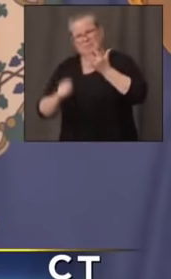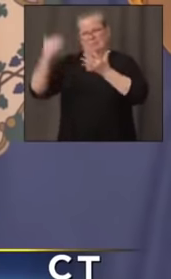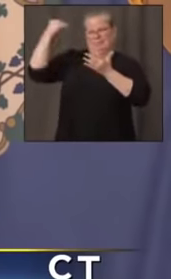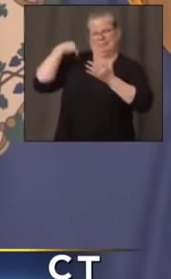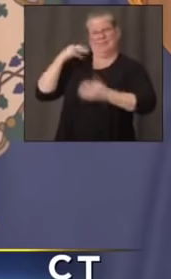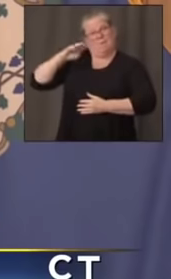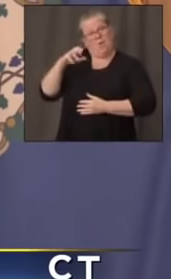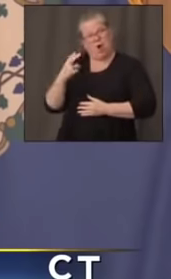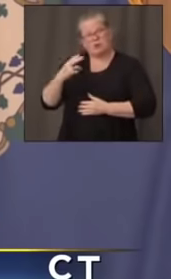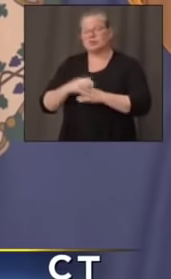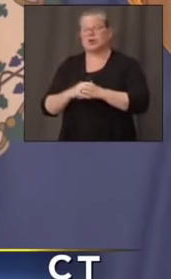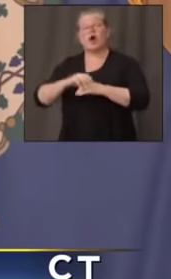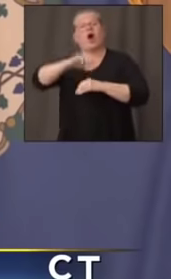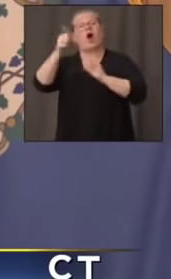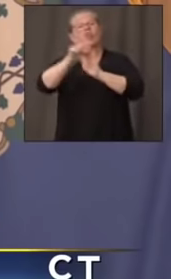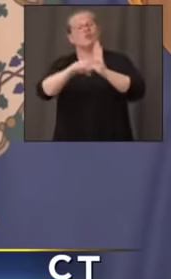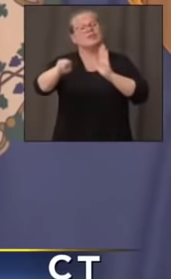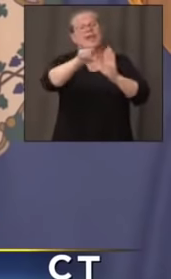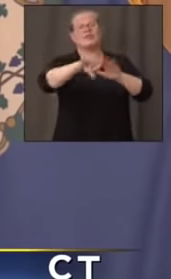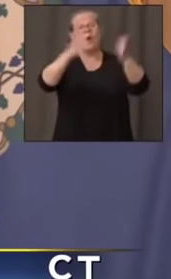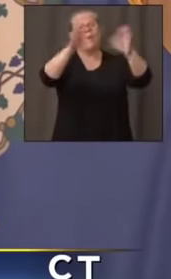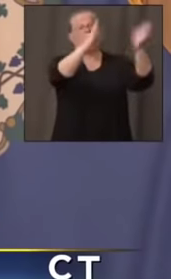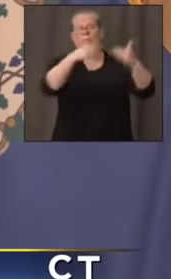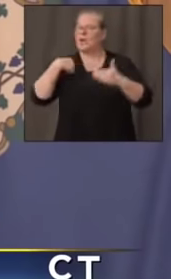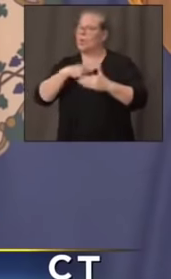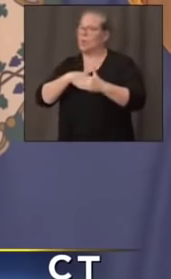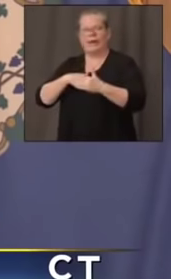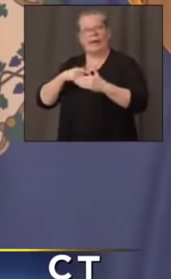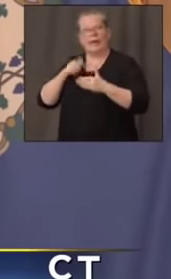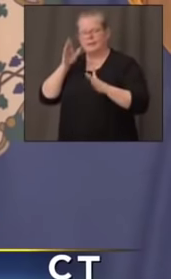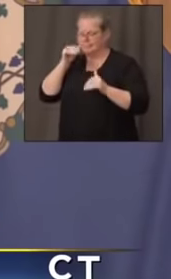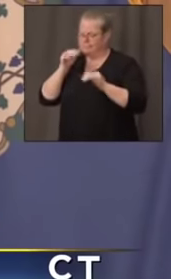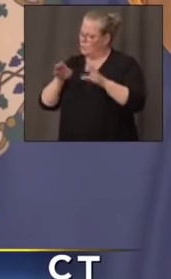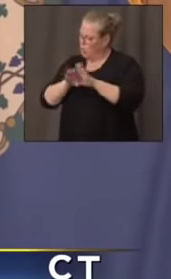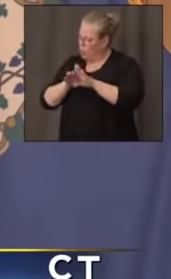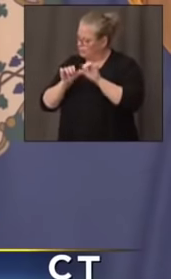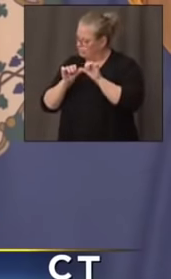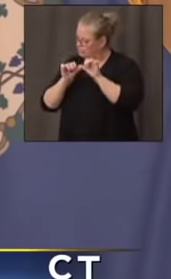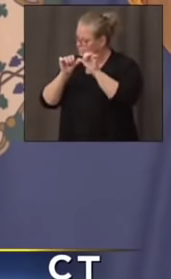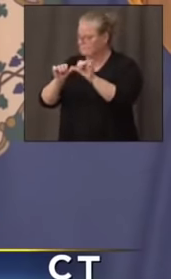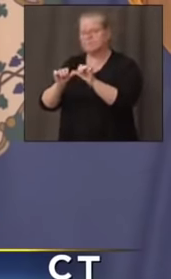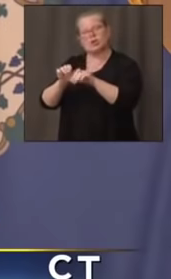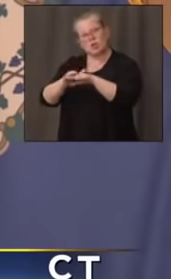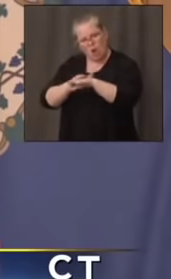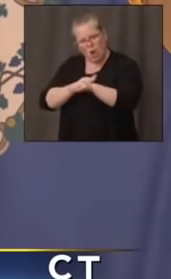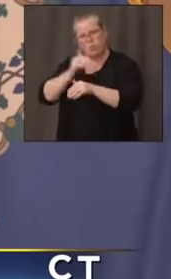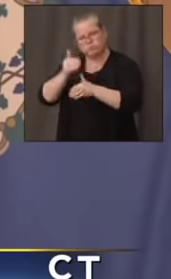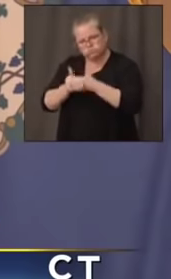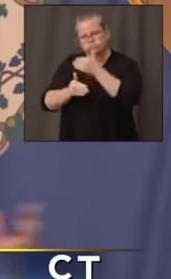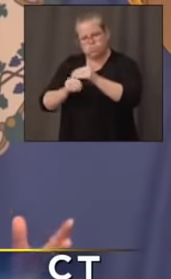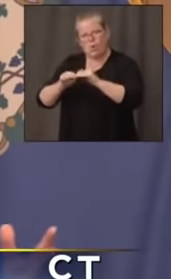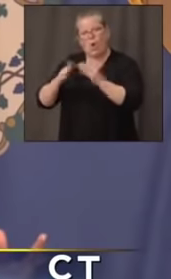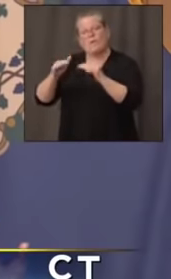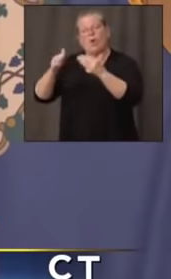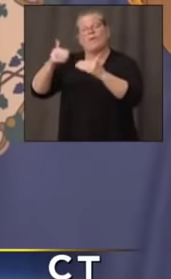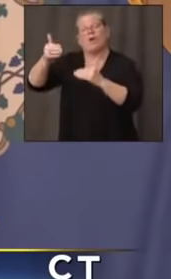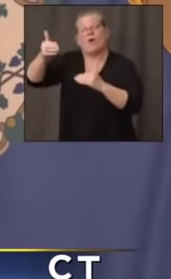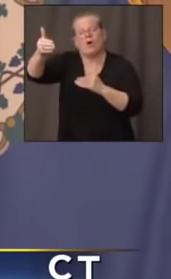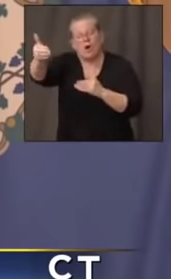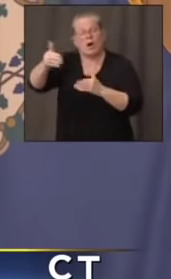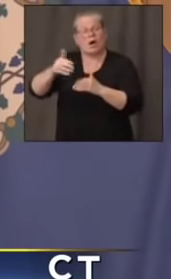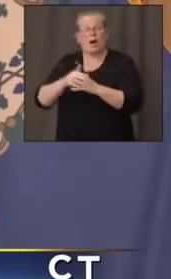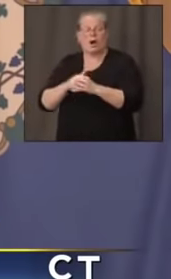to be working, looking at the numbers you've got there. I'm not going to sugarcoat it, though. I mean, you could say, I don't want to go back to